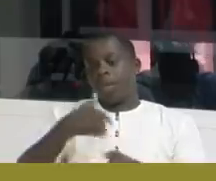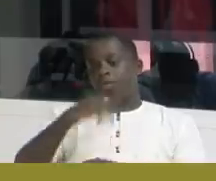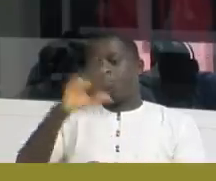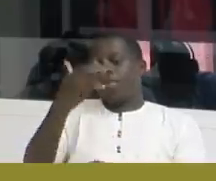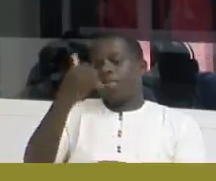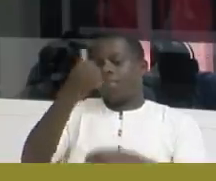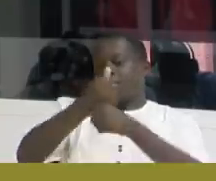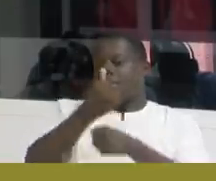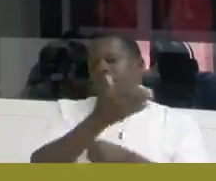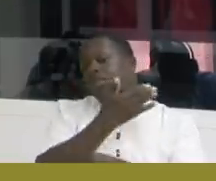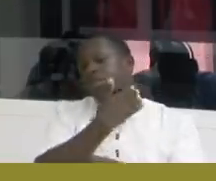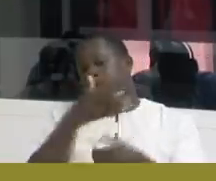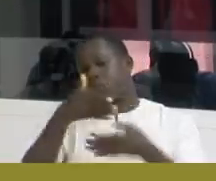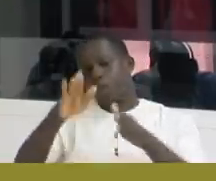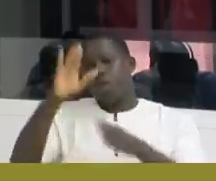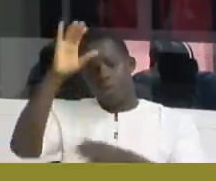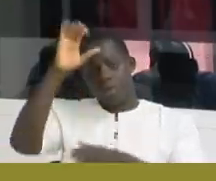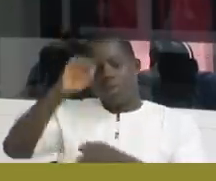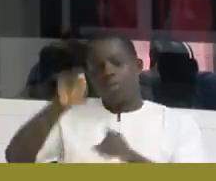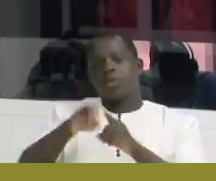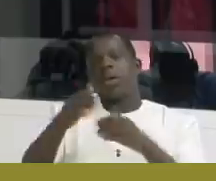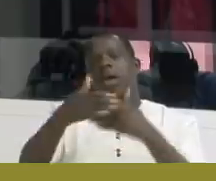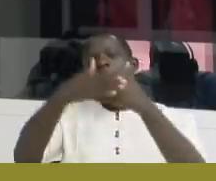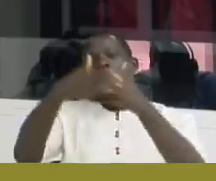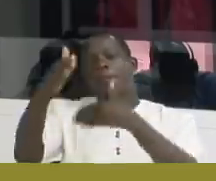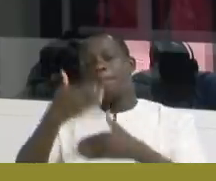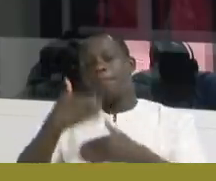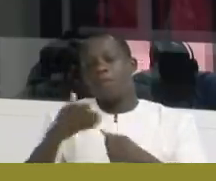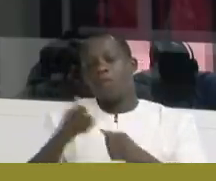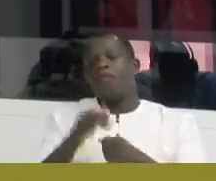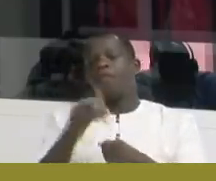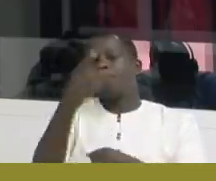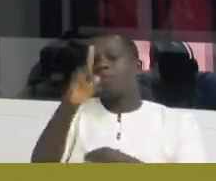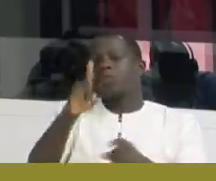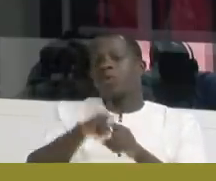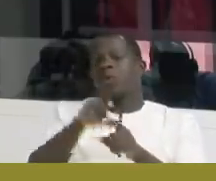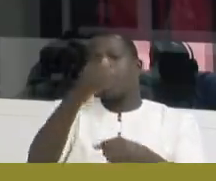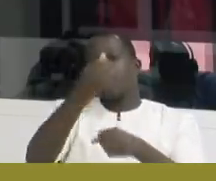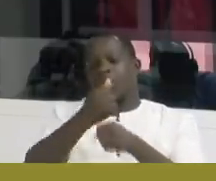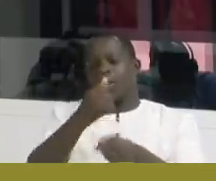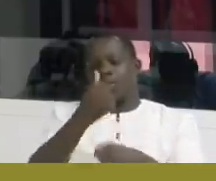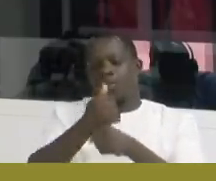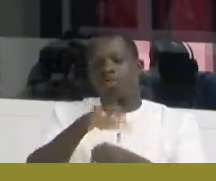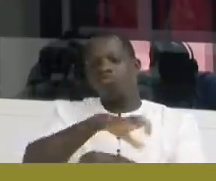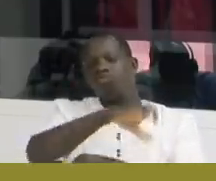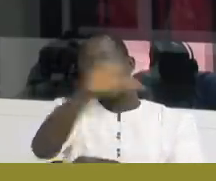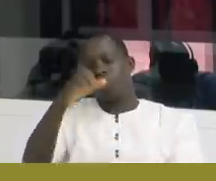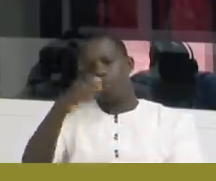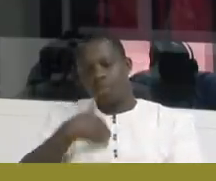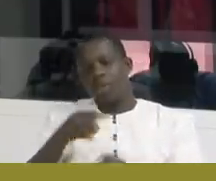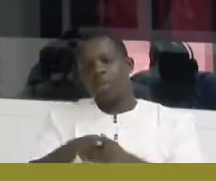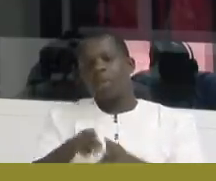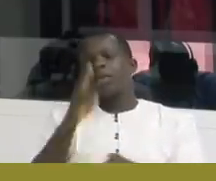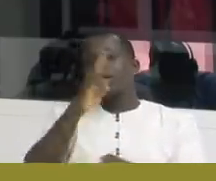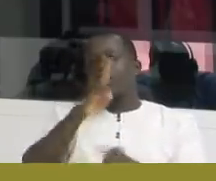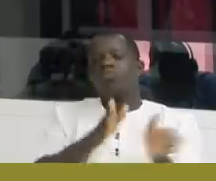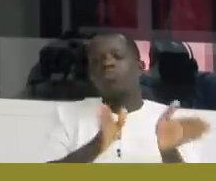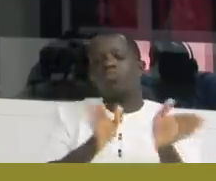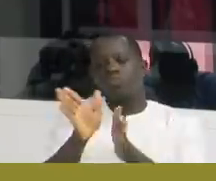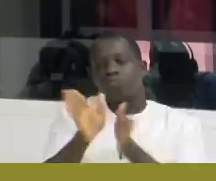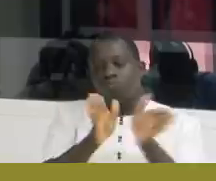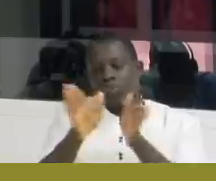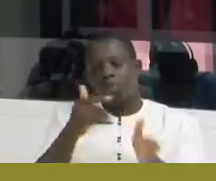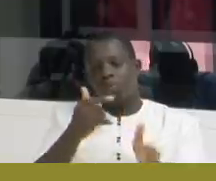because there's too much in it. First of all, brainwashing. No, he was not brainwashed, but he was trying to convince